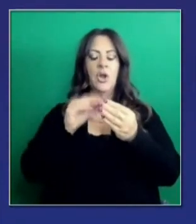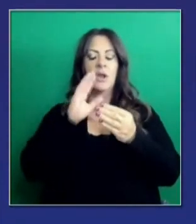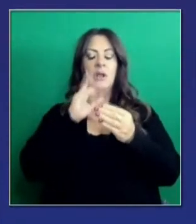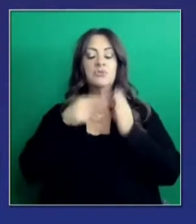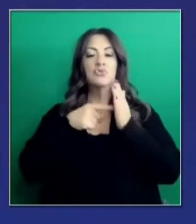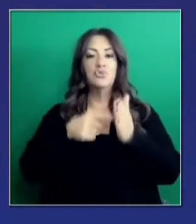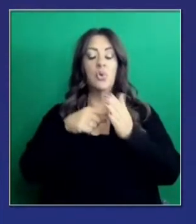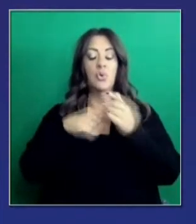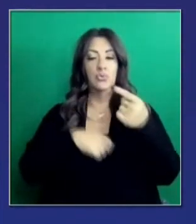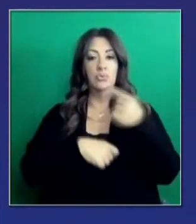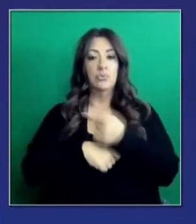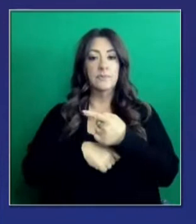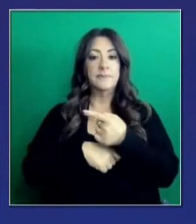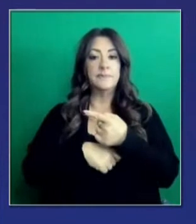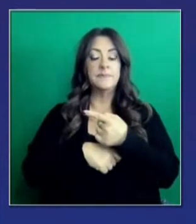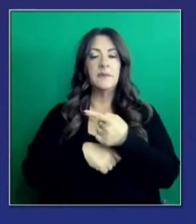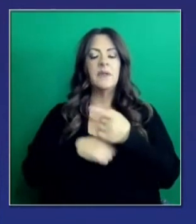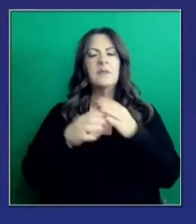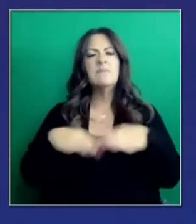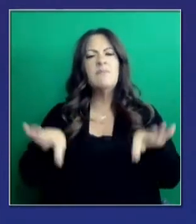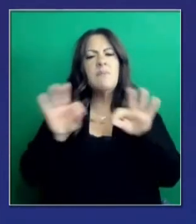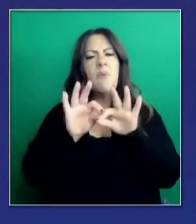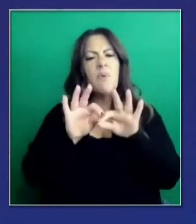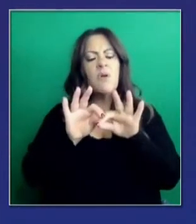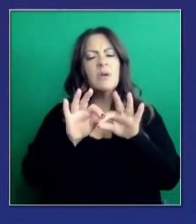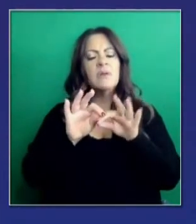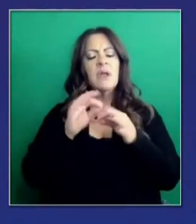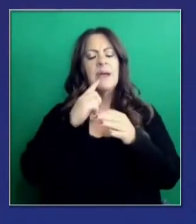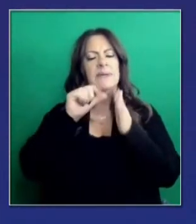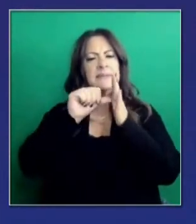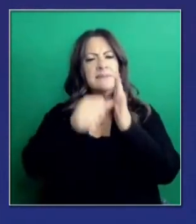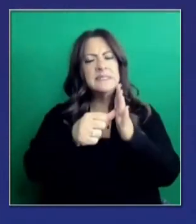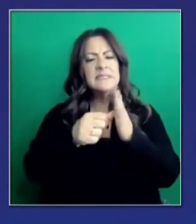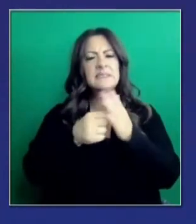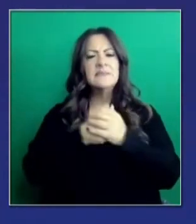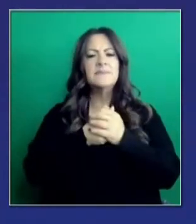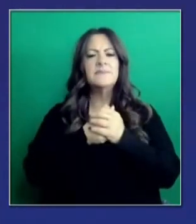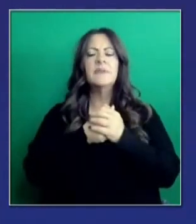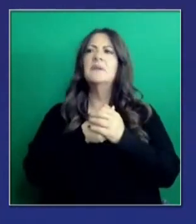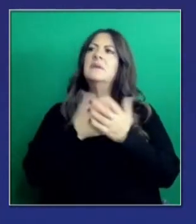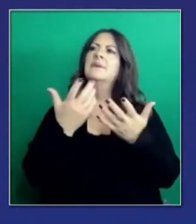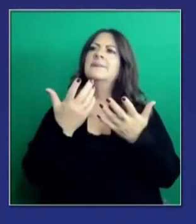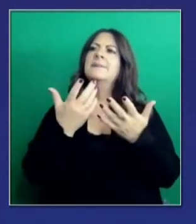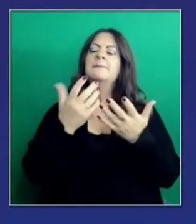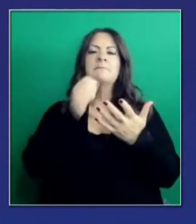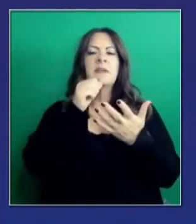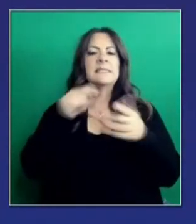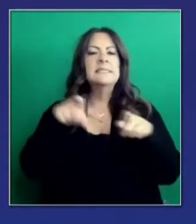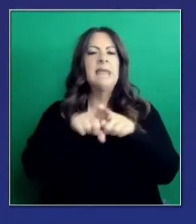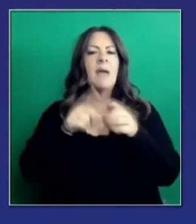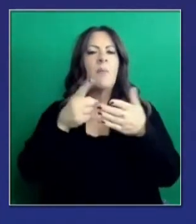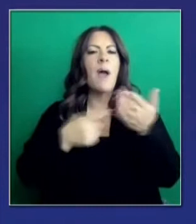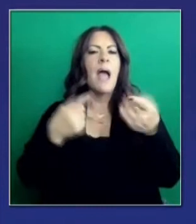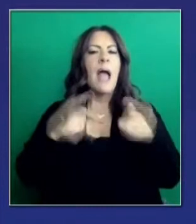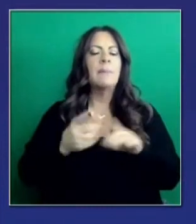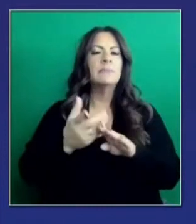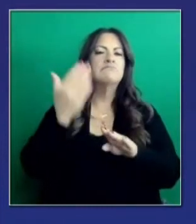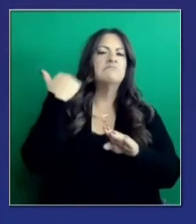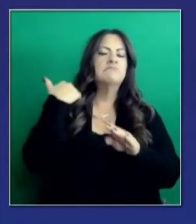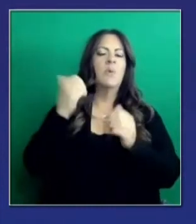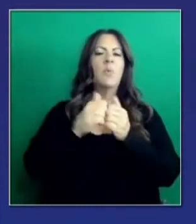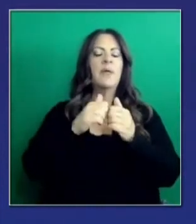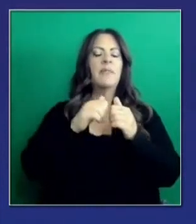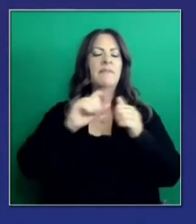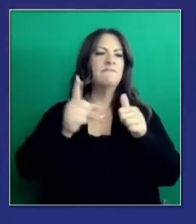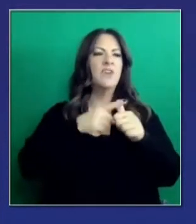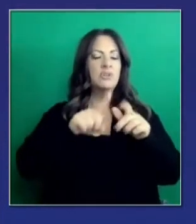getting going. I've made this point over and over and over again. It's a flywheel, not dissimilar to what happened in the beginning here in California with the testing, but you can